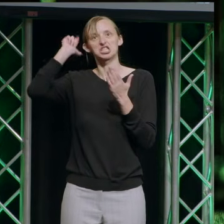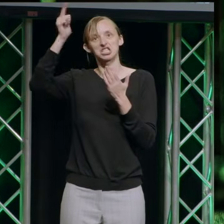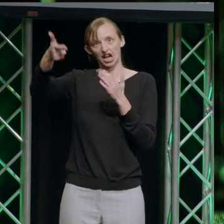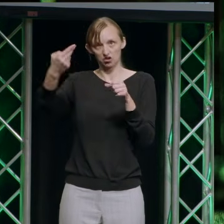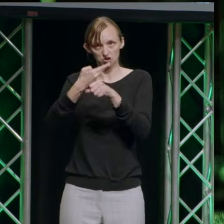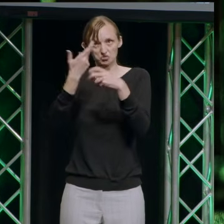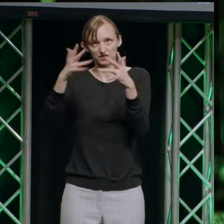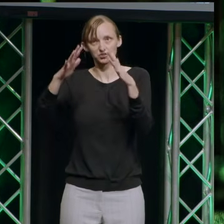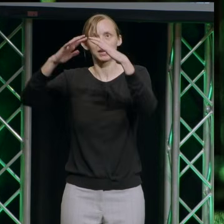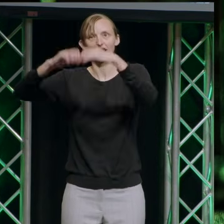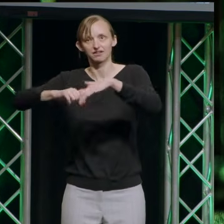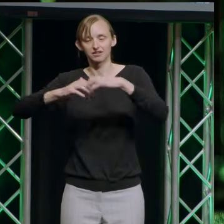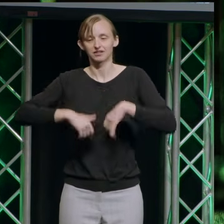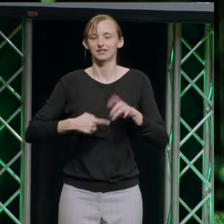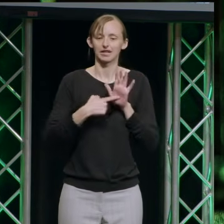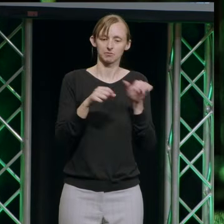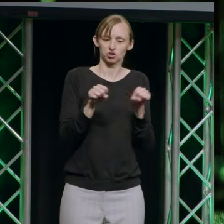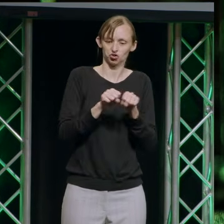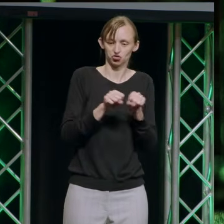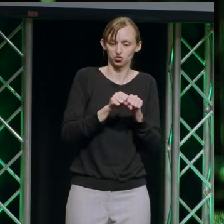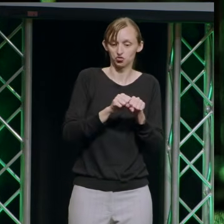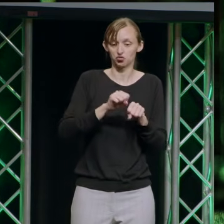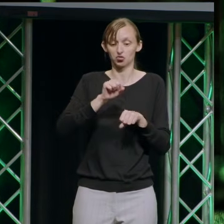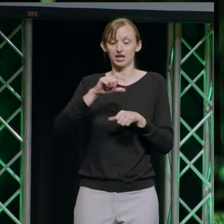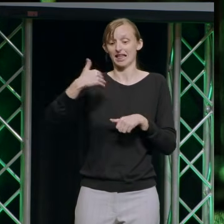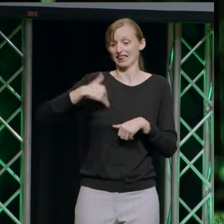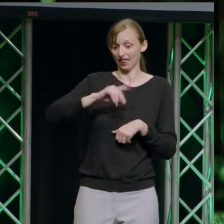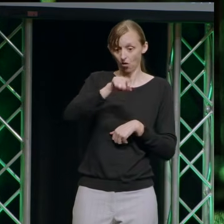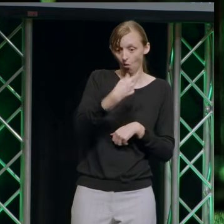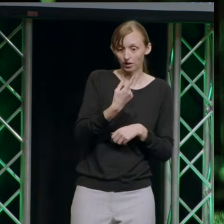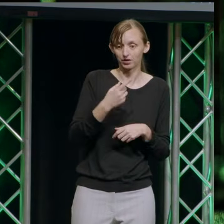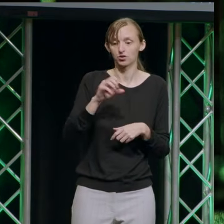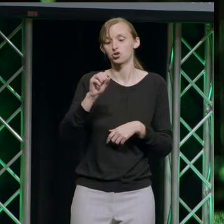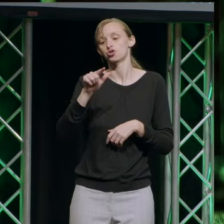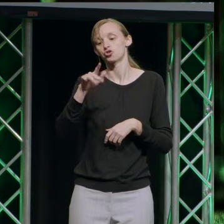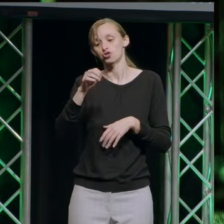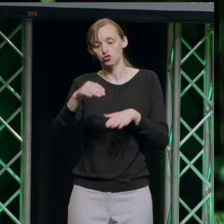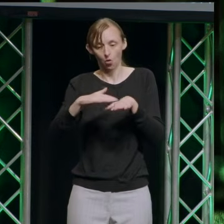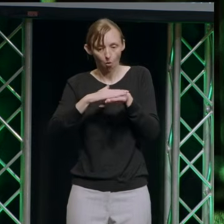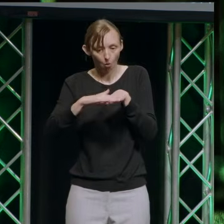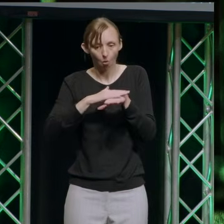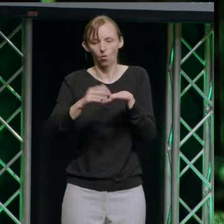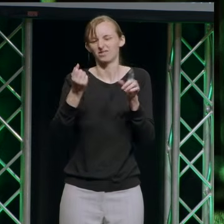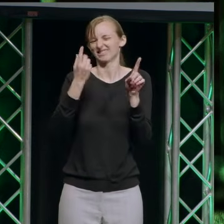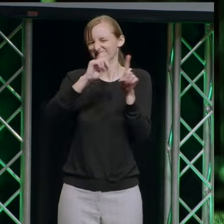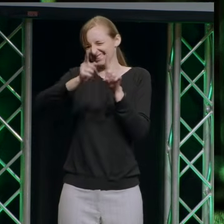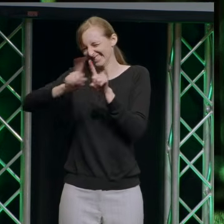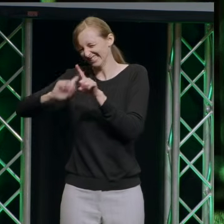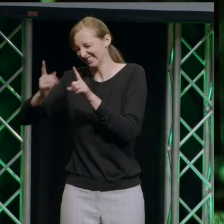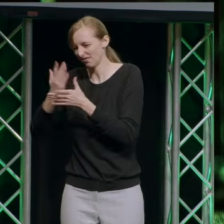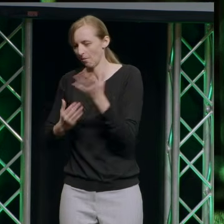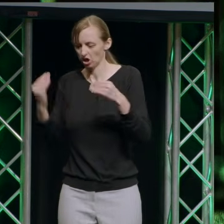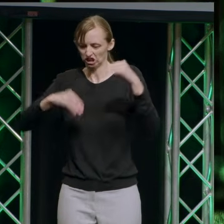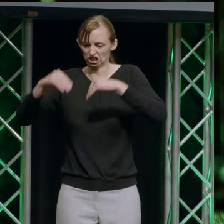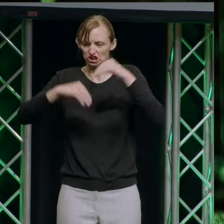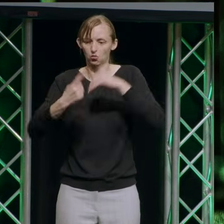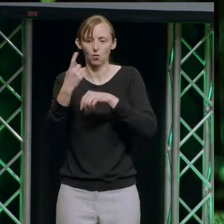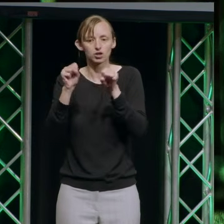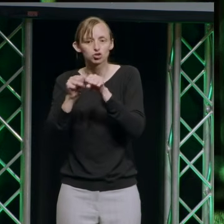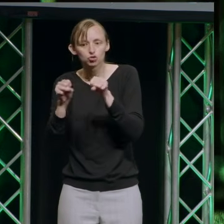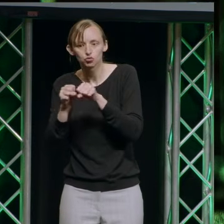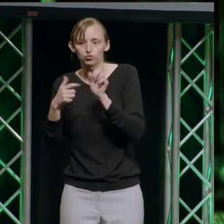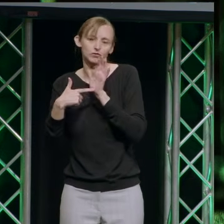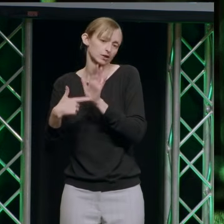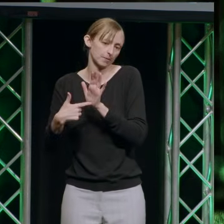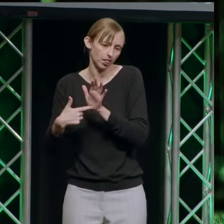components that go into a shoe apart from just the leather. It's the sole, it's it's just so many other things. And so making sure that that